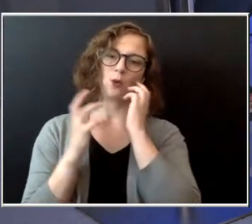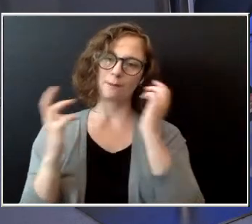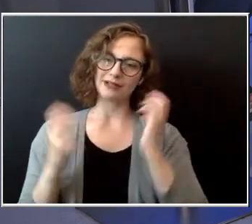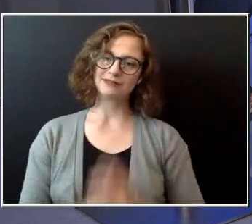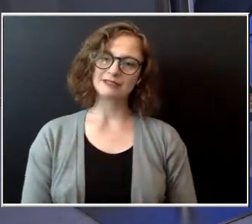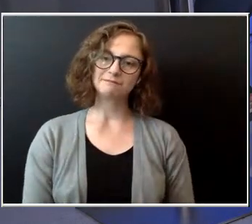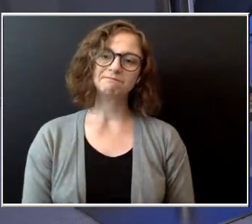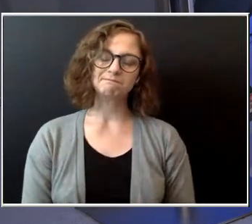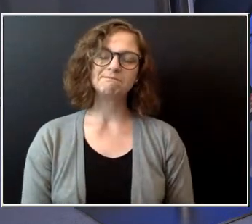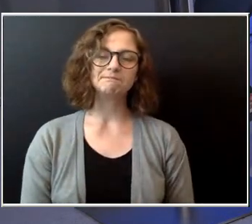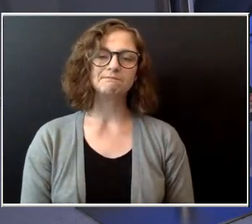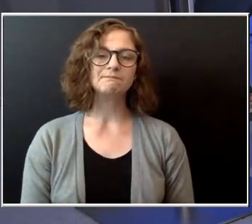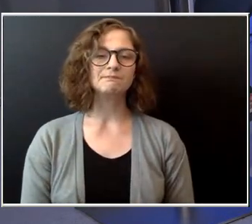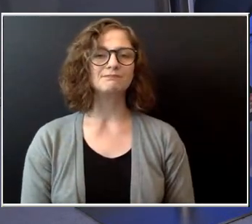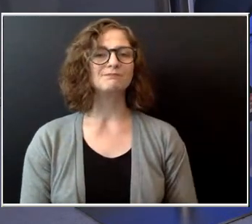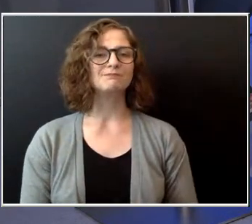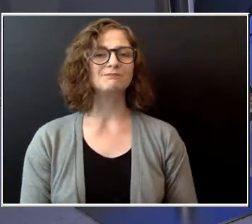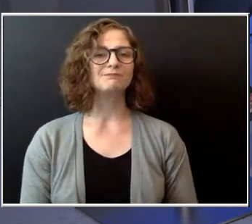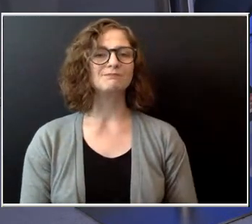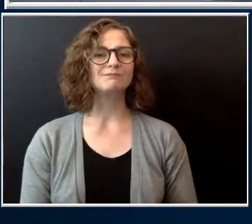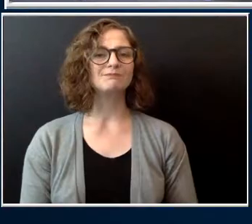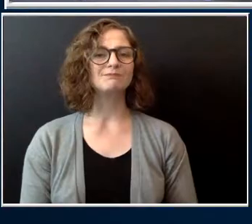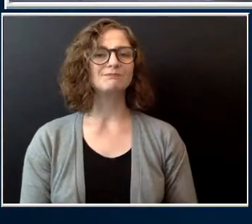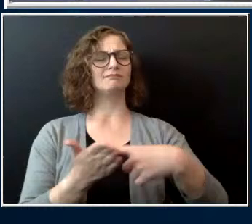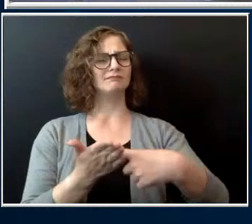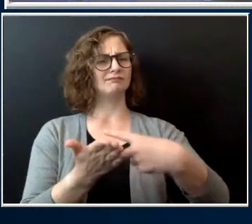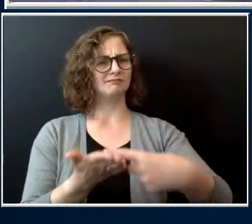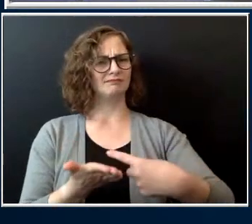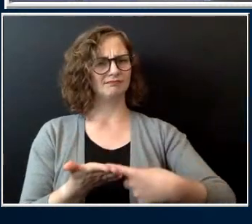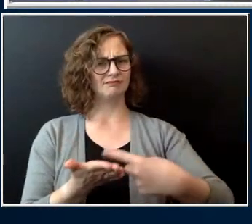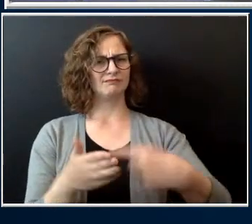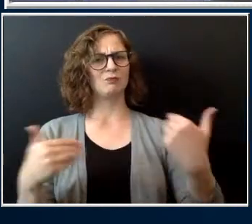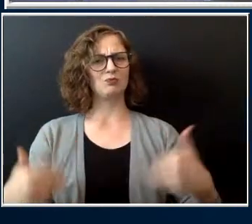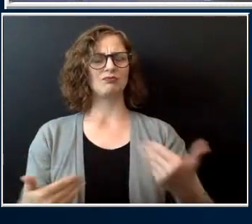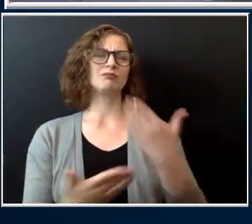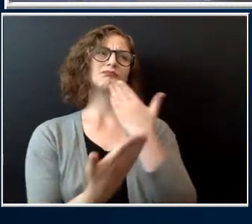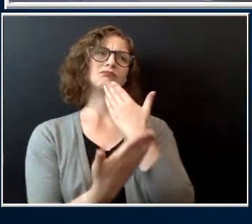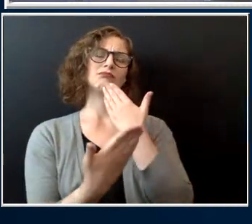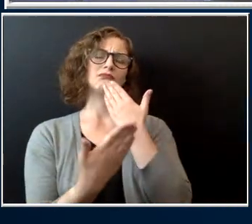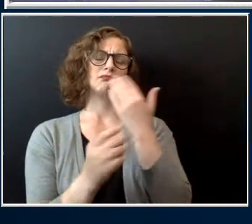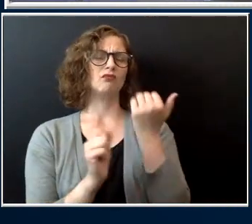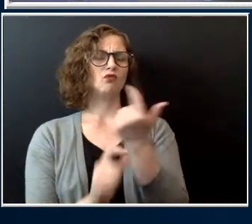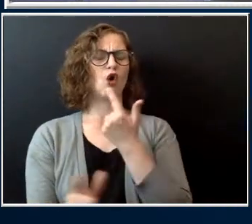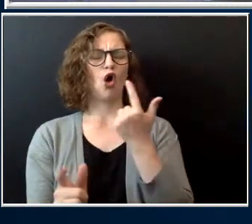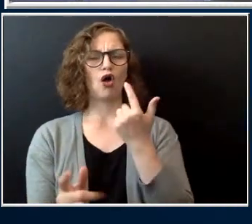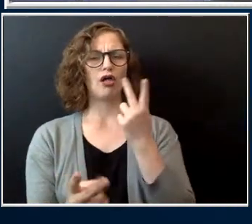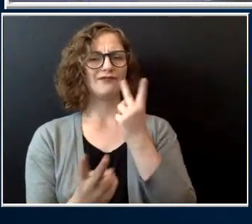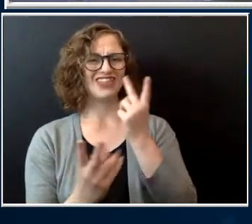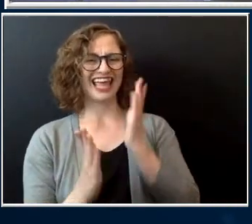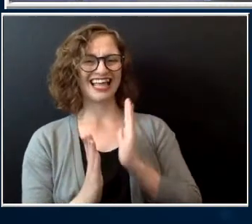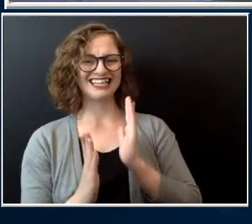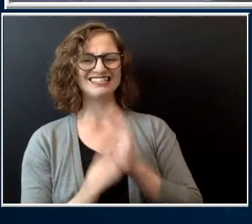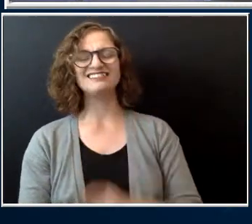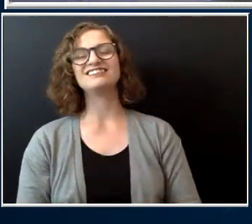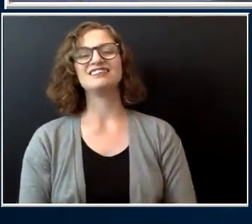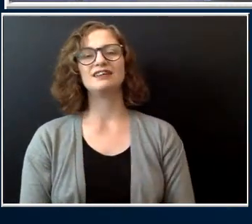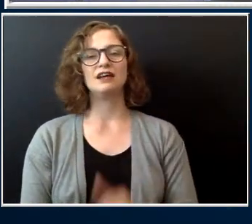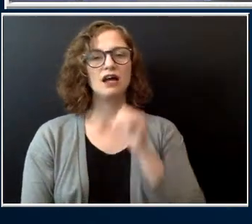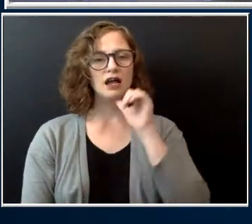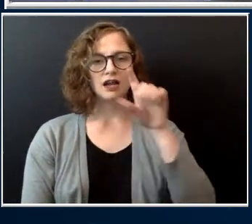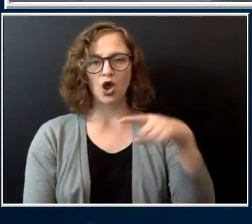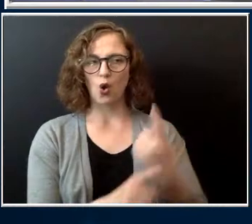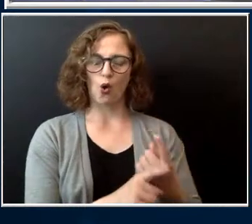great discussion. I'm really grateful for all of our guests for being here. Not only are our two good folks here, but Mandy and